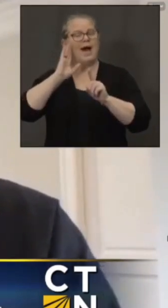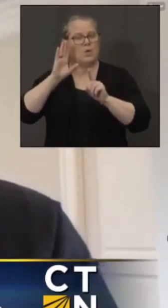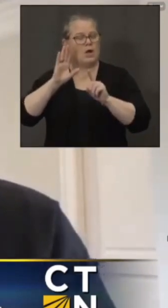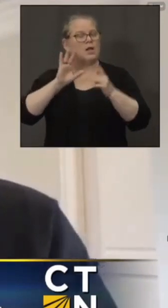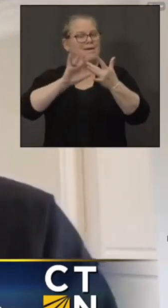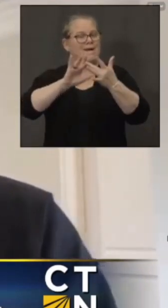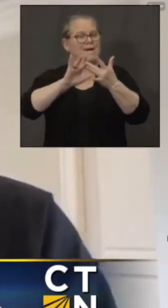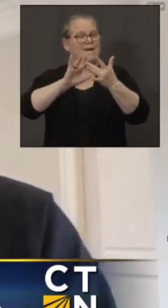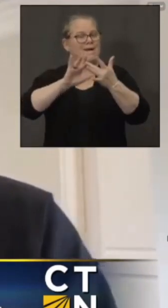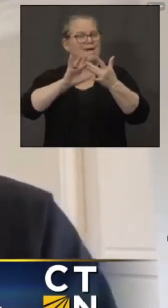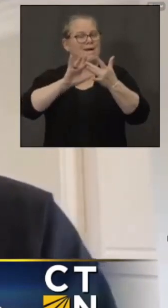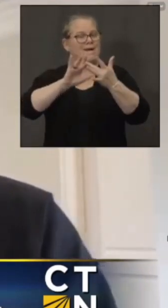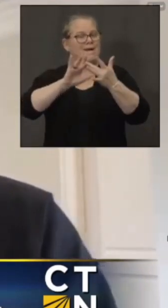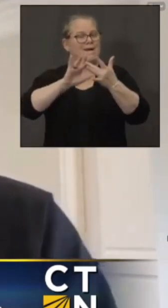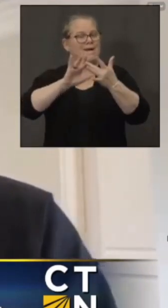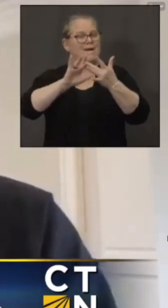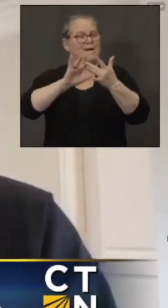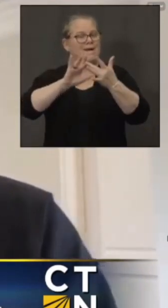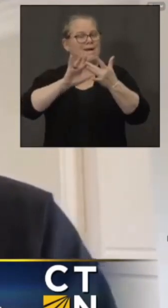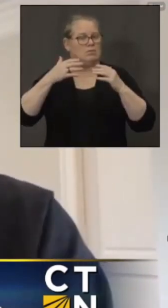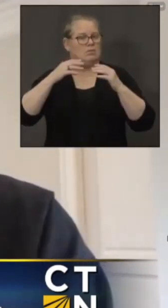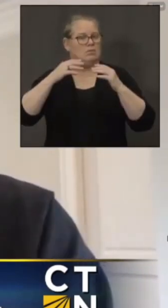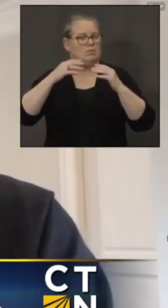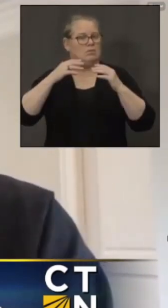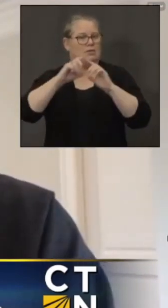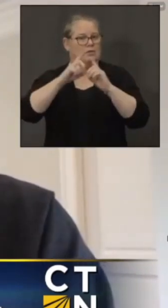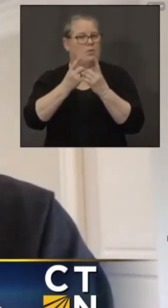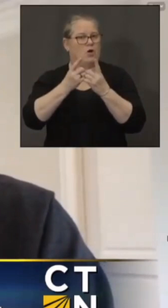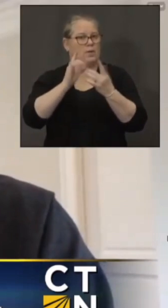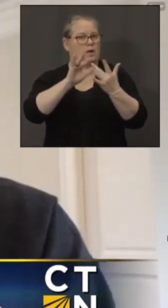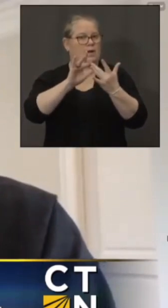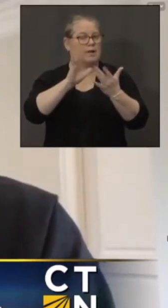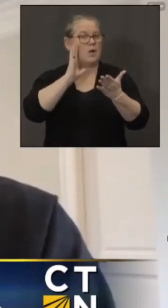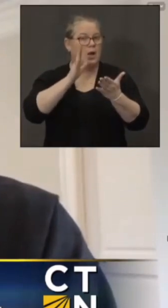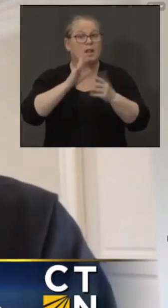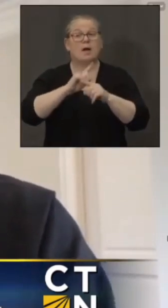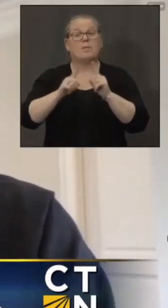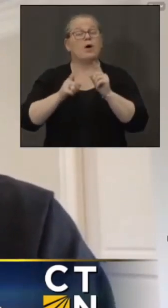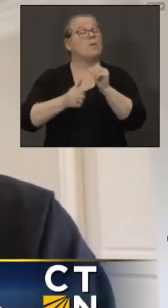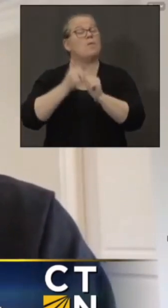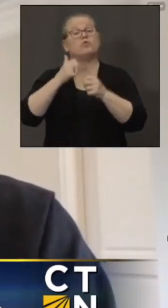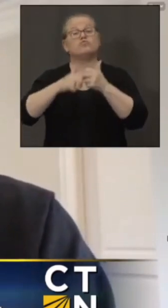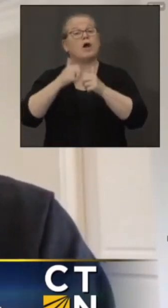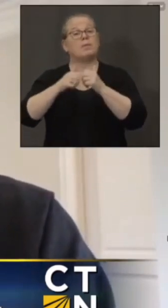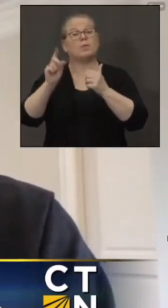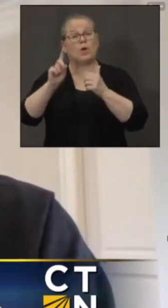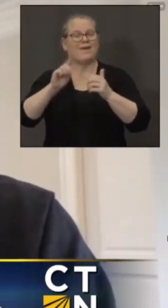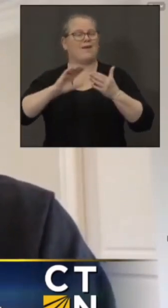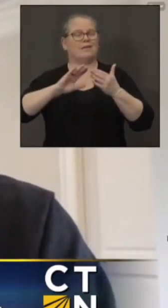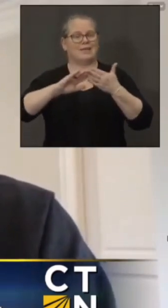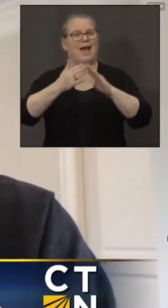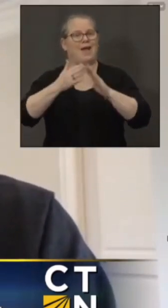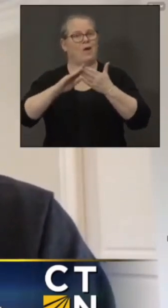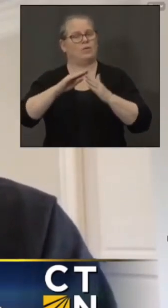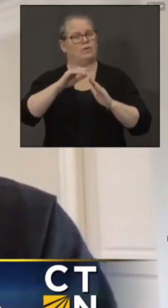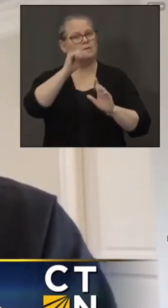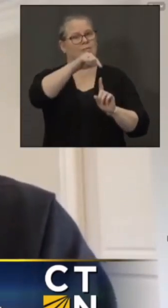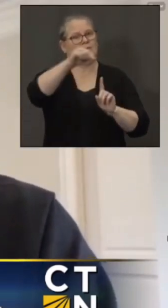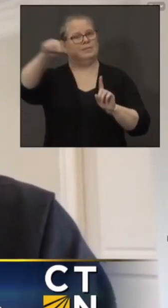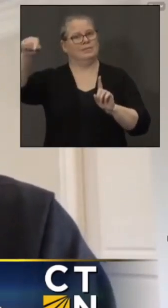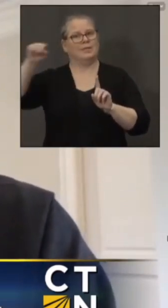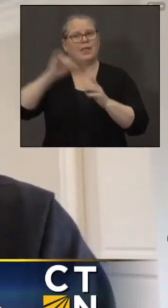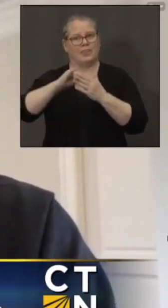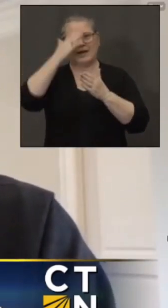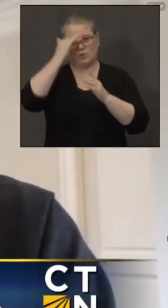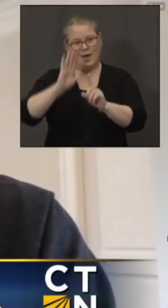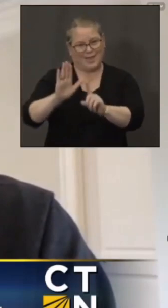But most of the enforcement and a lot of the knowledge in terms of where some of these problems are is at the local level, which is why the enforcement's there. And I think, again,